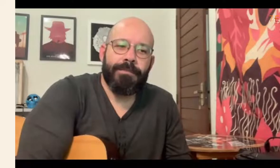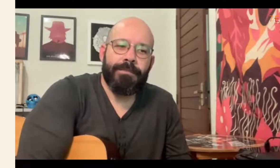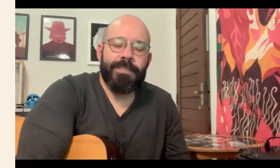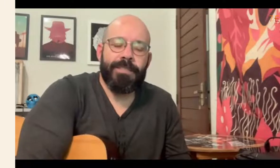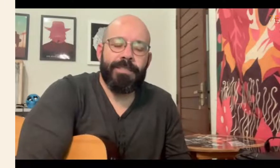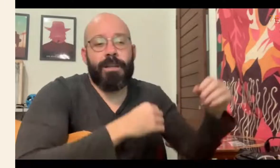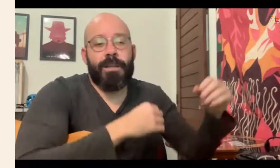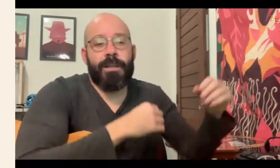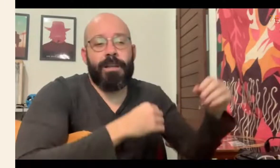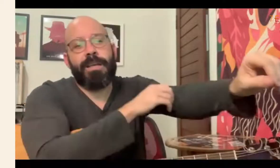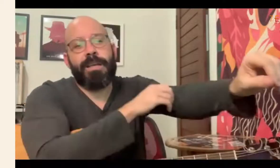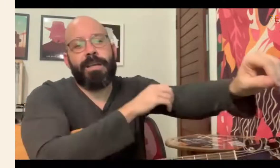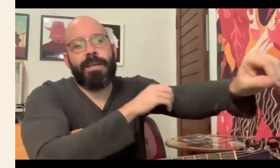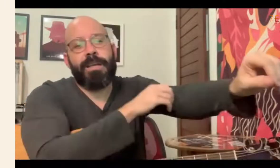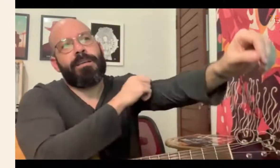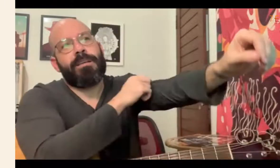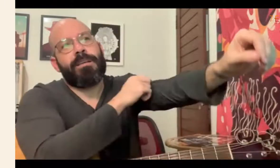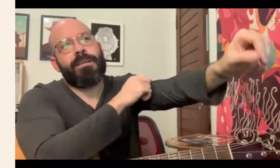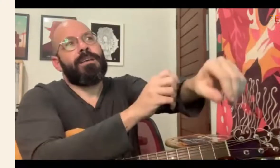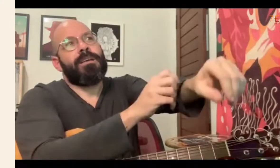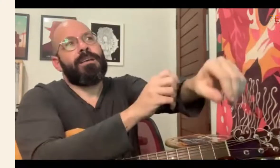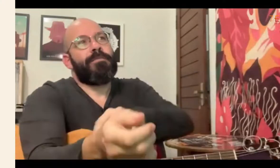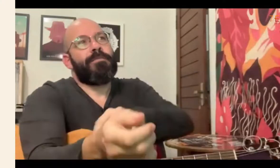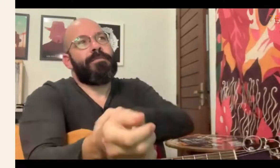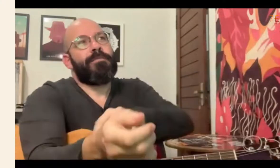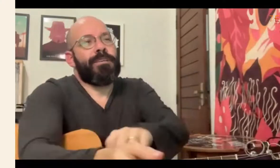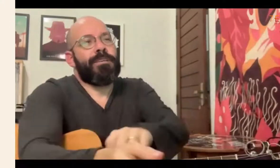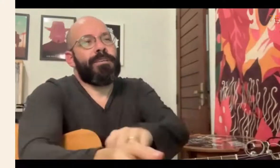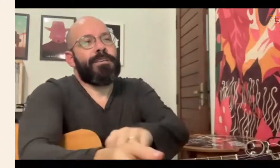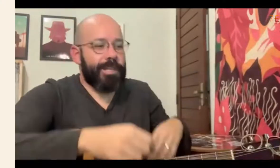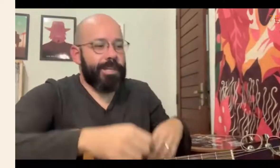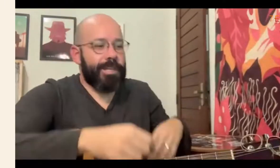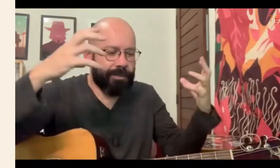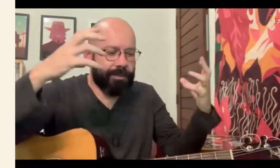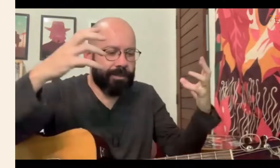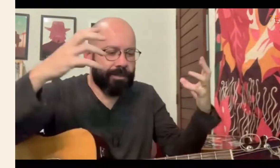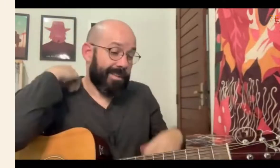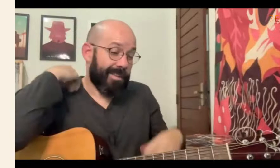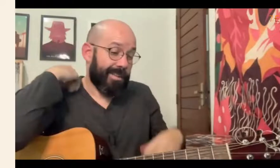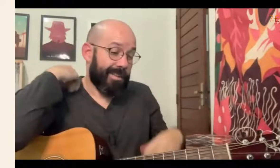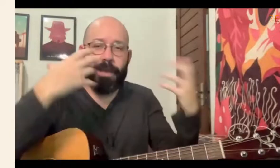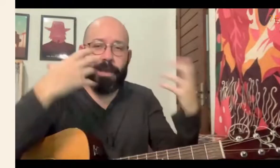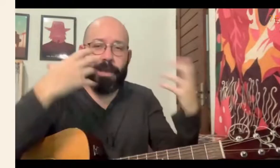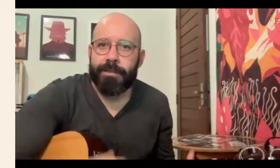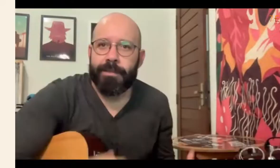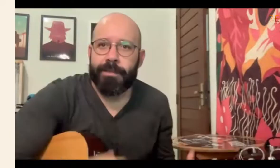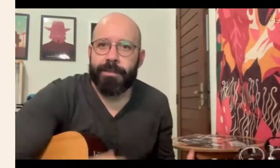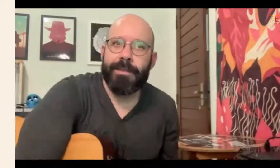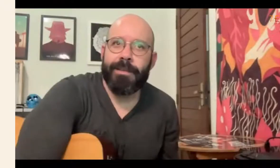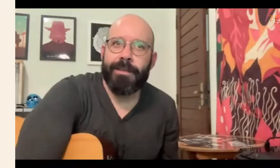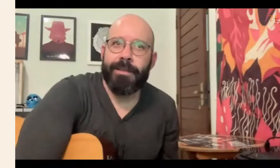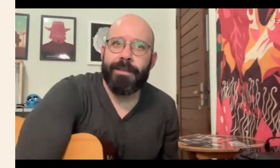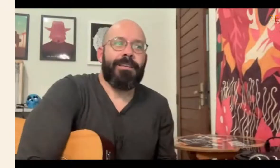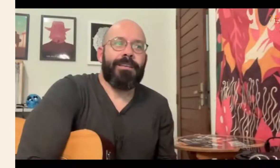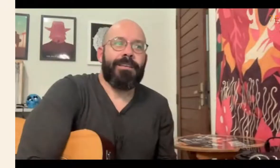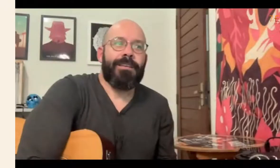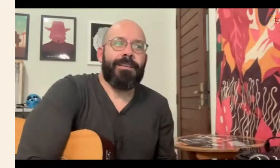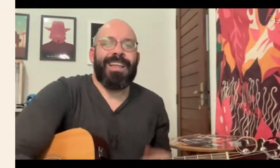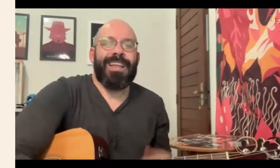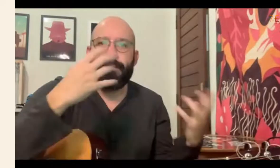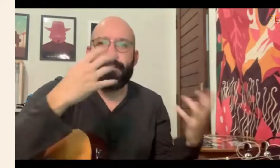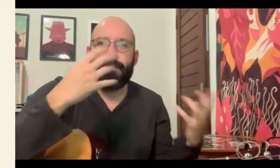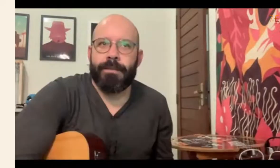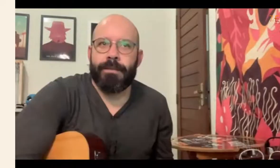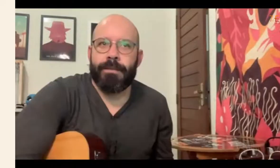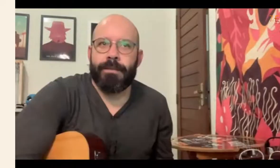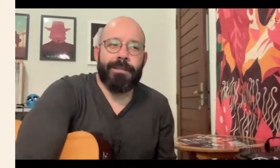And this song is like a very fresh, like fresh air. It's like